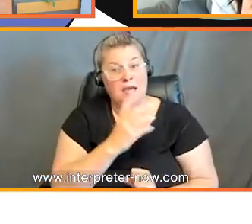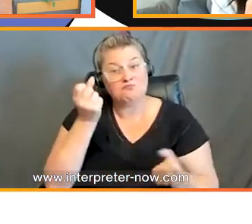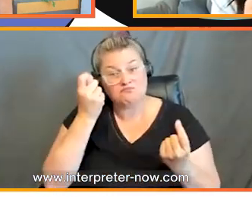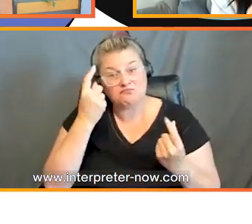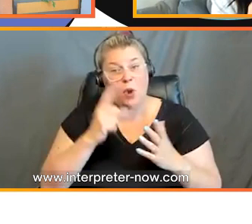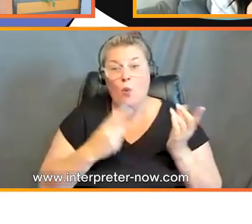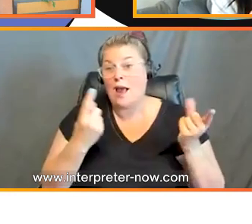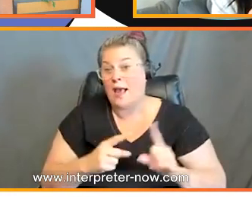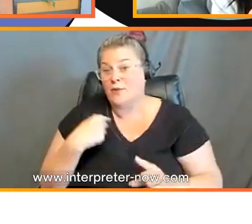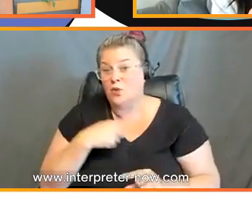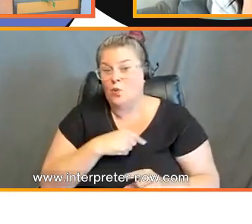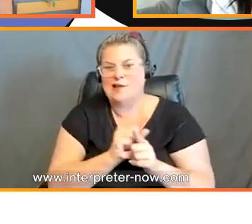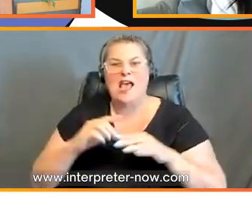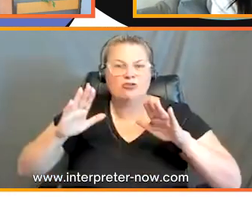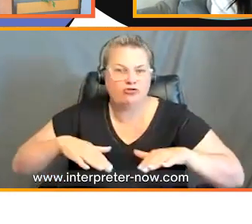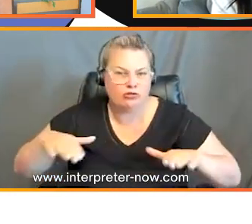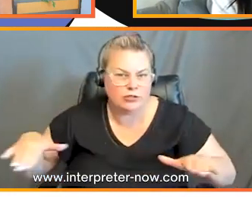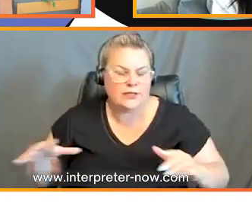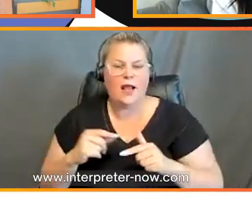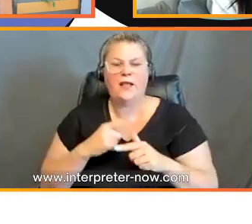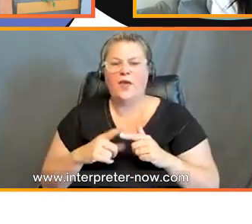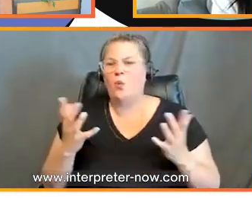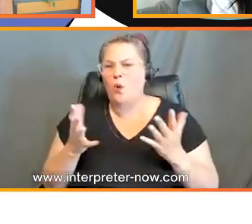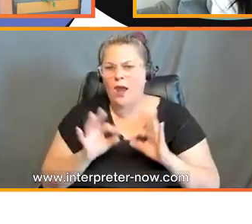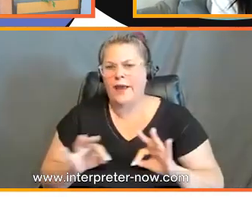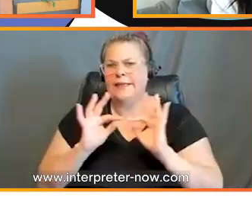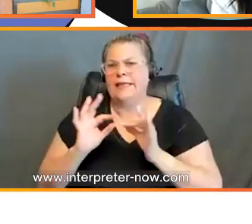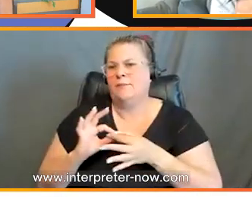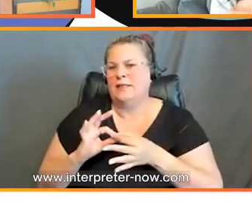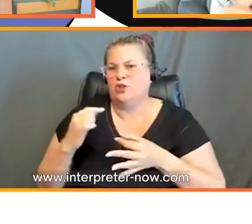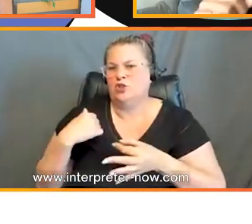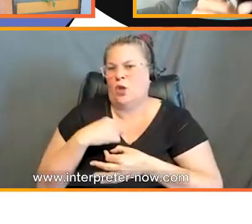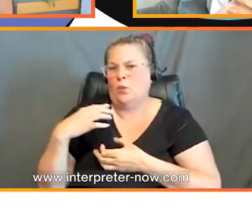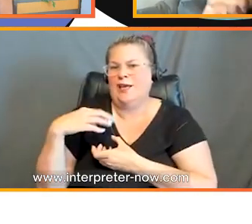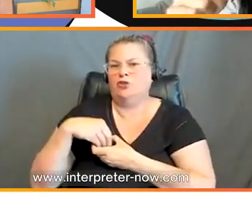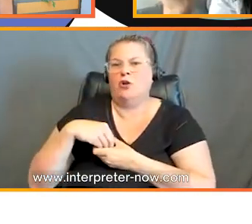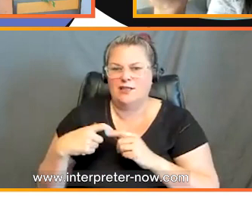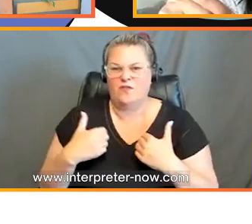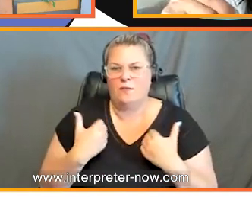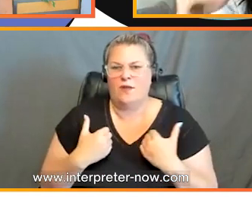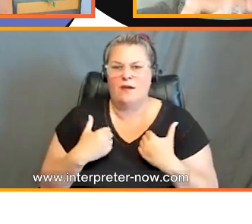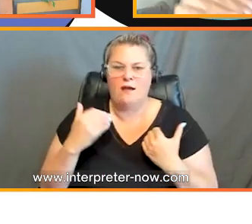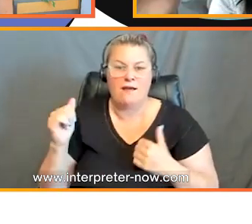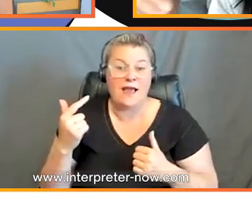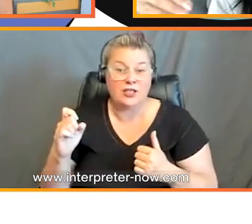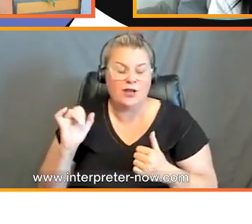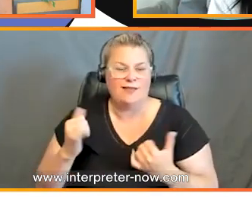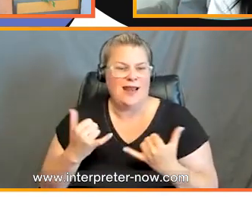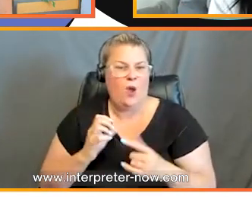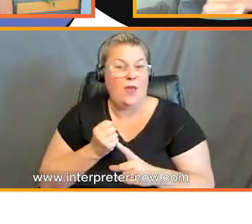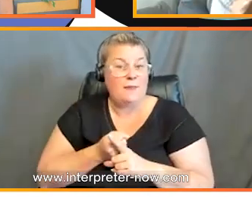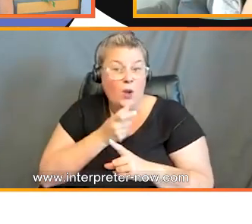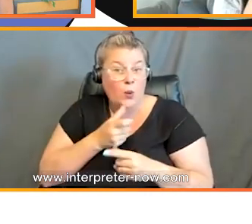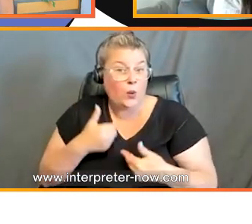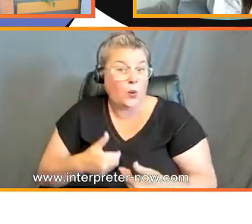and what were those key messages that we internalized from a young age that now impact who we are as people, but also how we